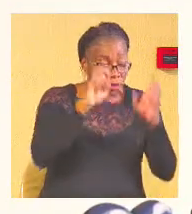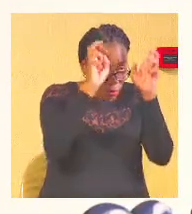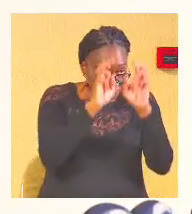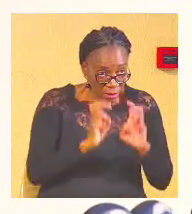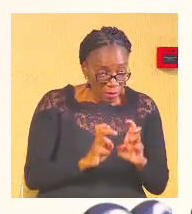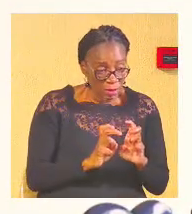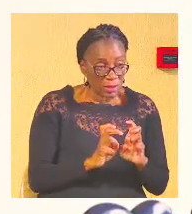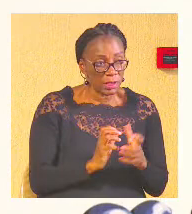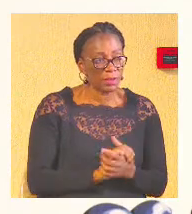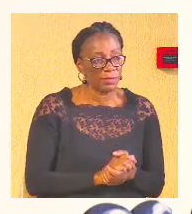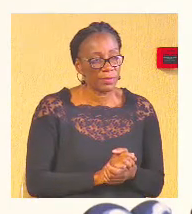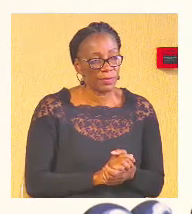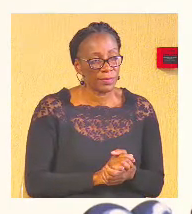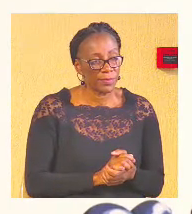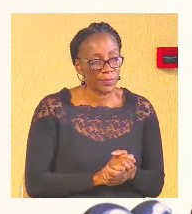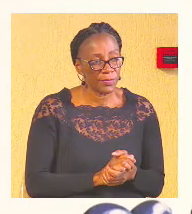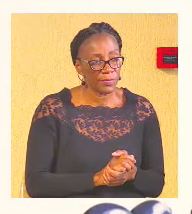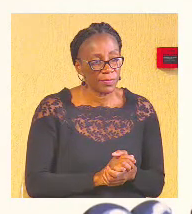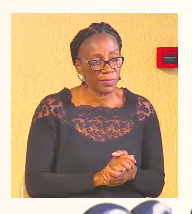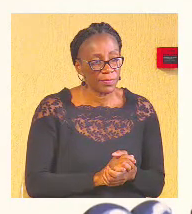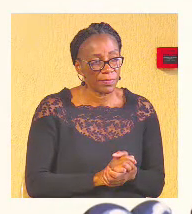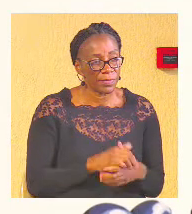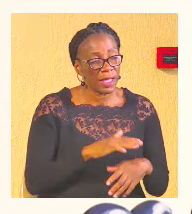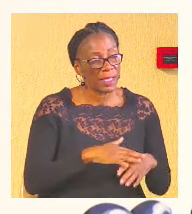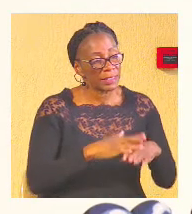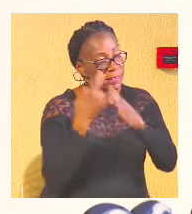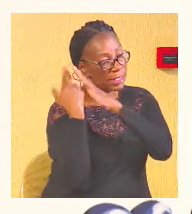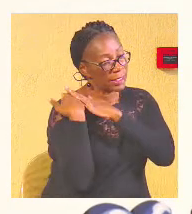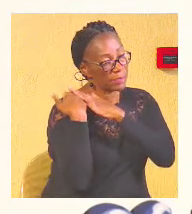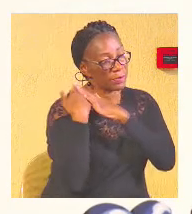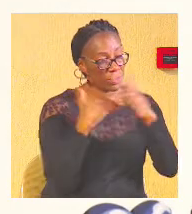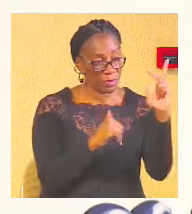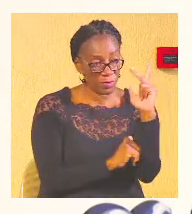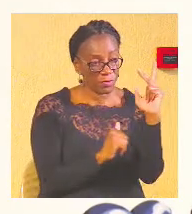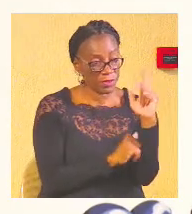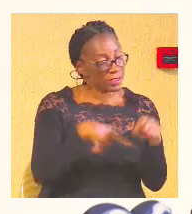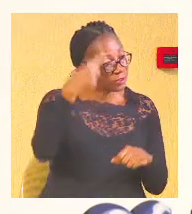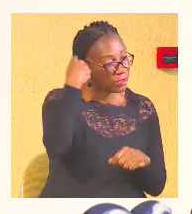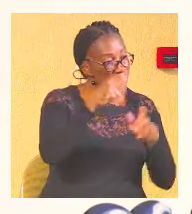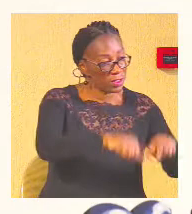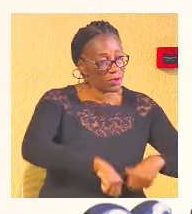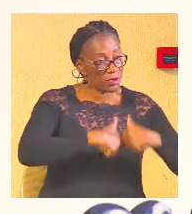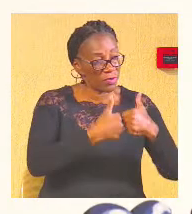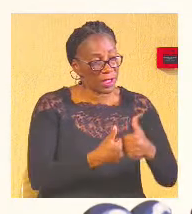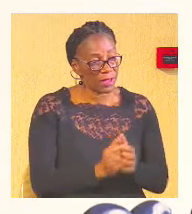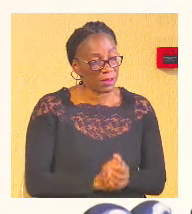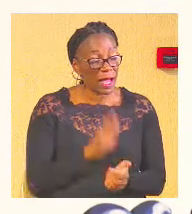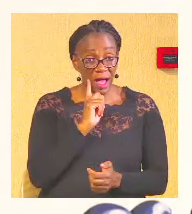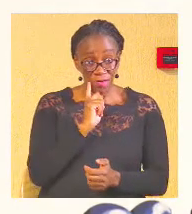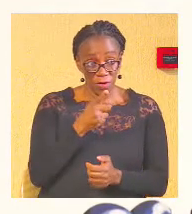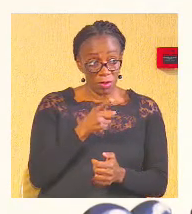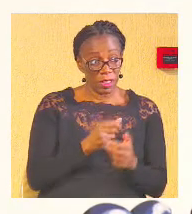And as an accounting officer, I have instructed my officials to ensure that the payment of water and electricity for our